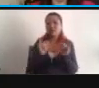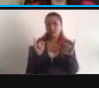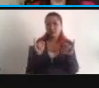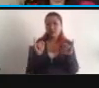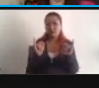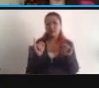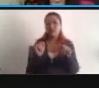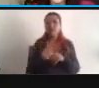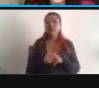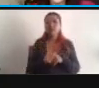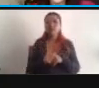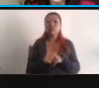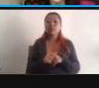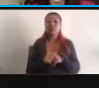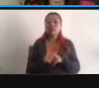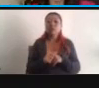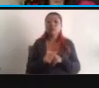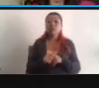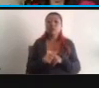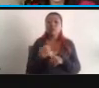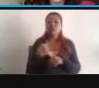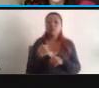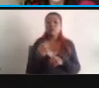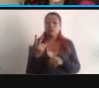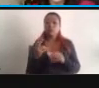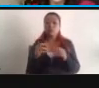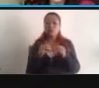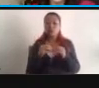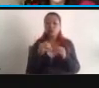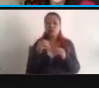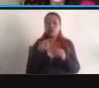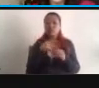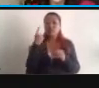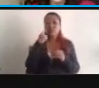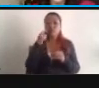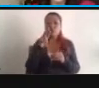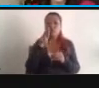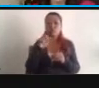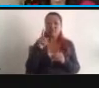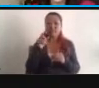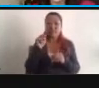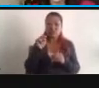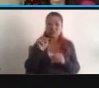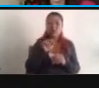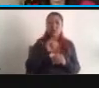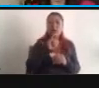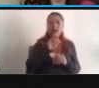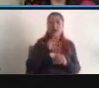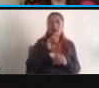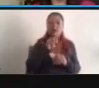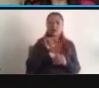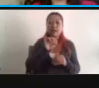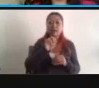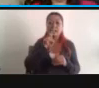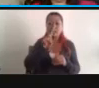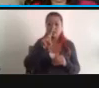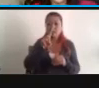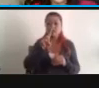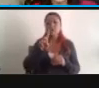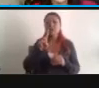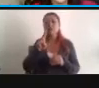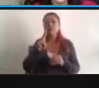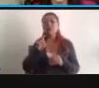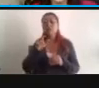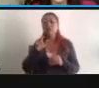more risks related to radiation. One is the in-mission risk of ionizing radiation, non-ionizing radiation, and then the later